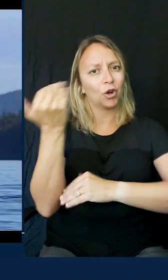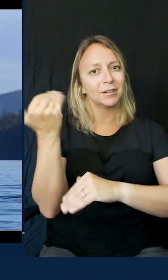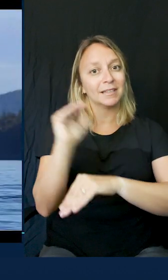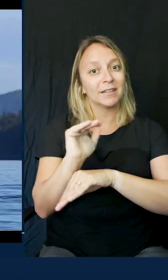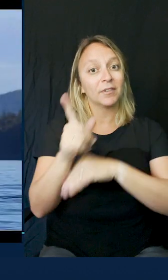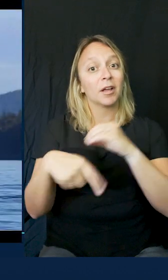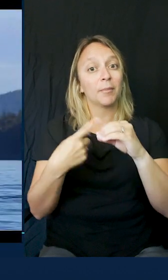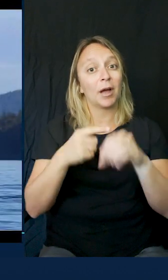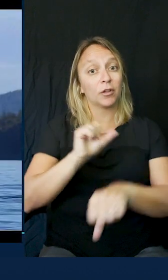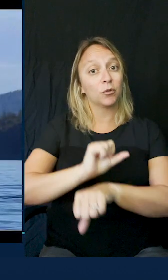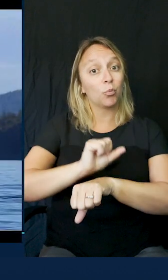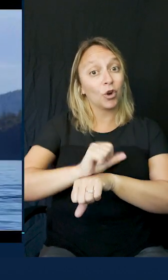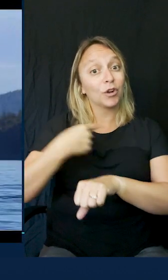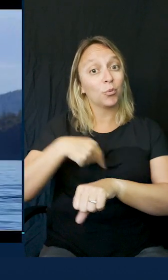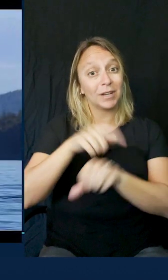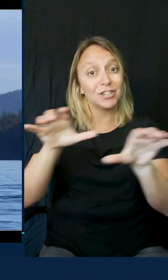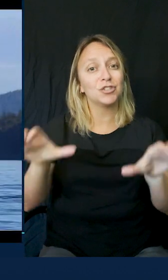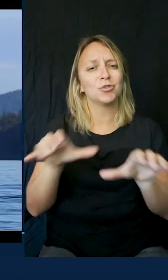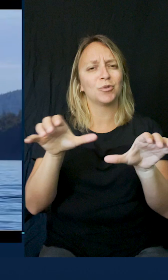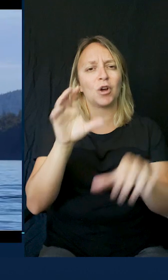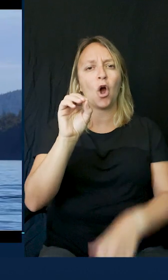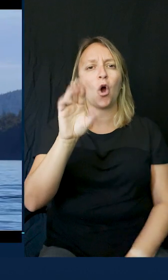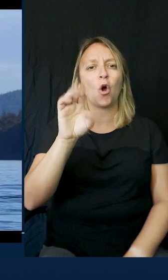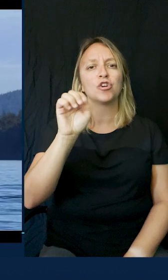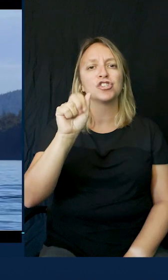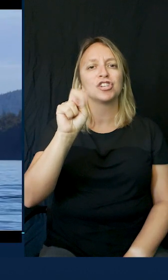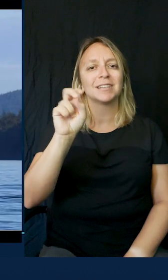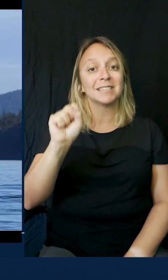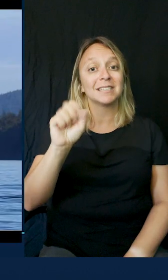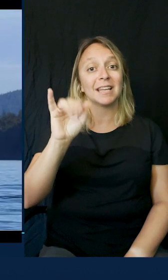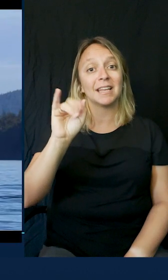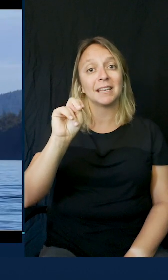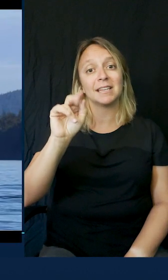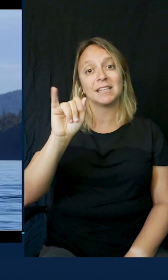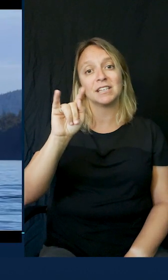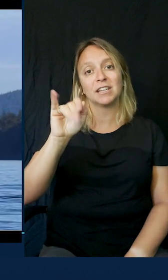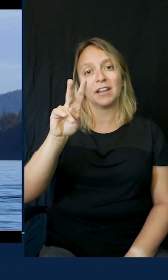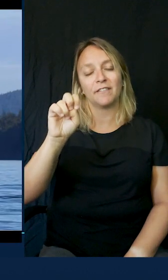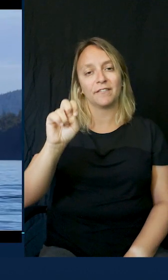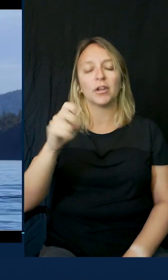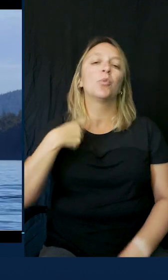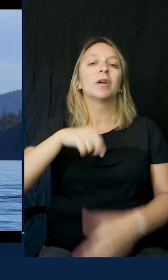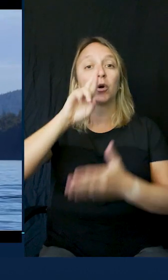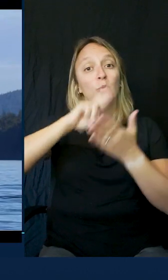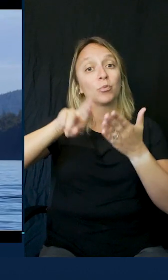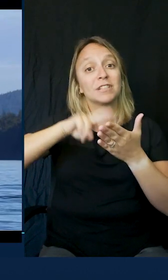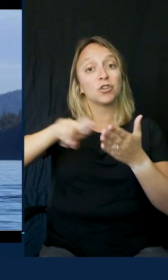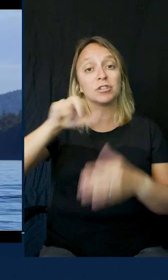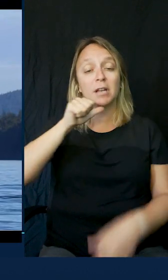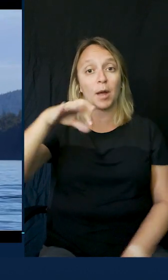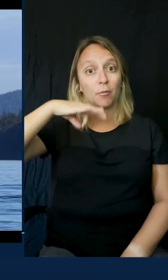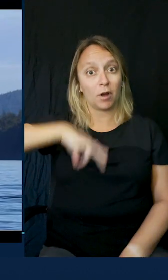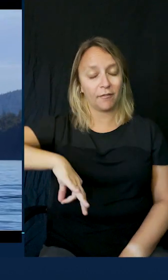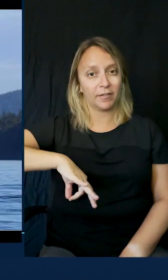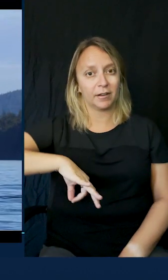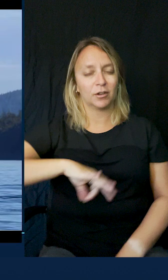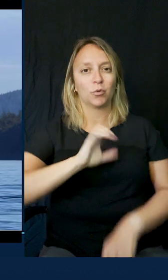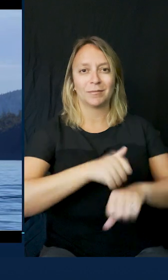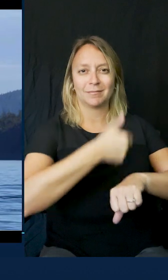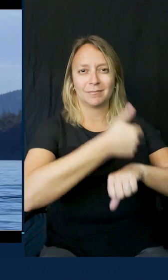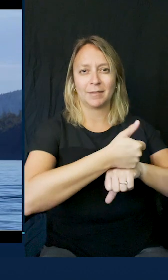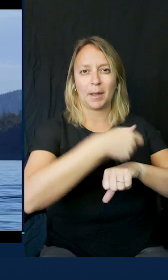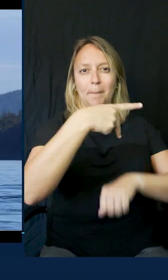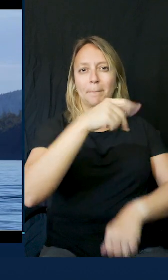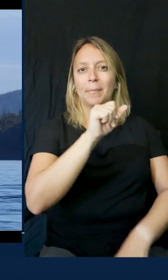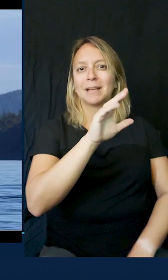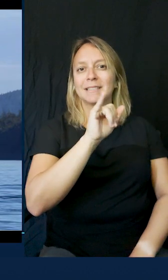the work we do at Oceans Initiative. We are a research nonprofit based in the Pacific Northwest, but we also work globally, and I'm